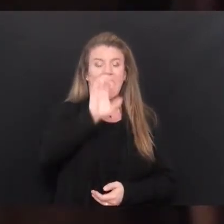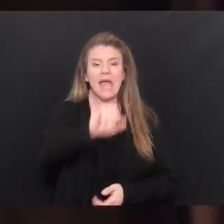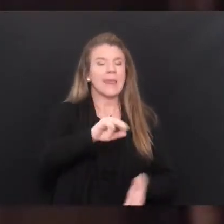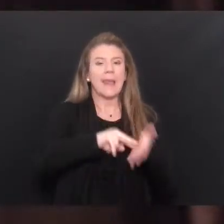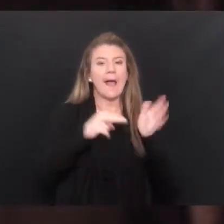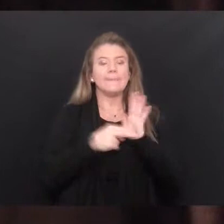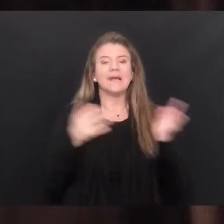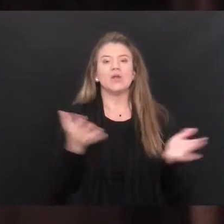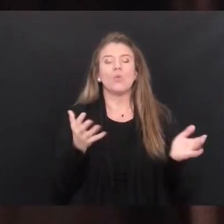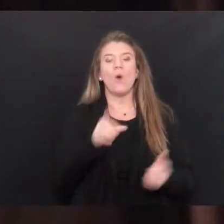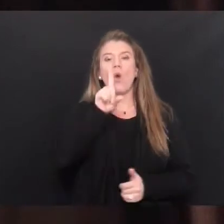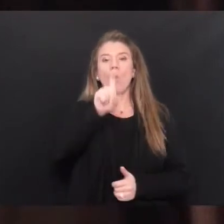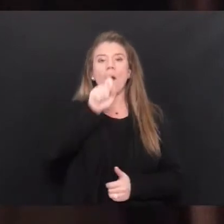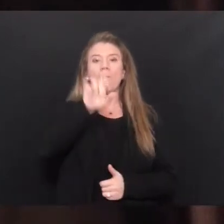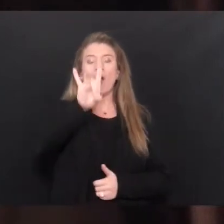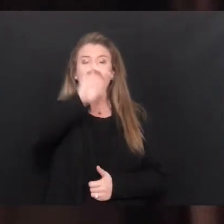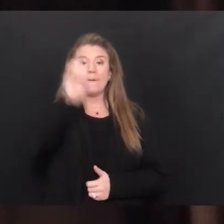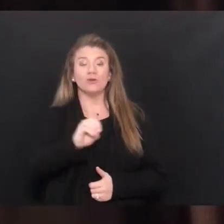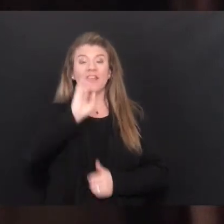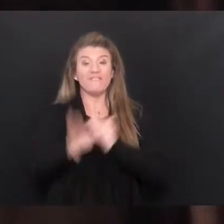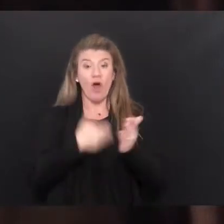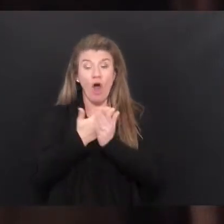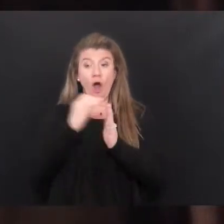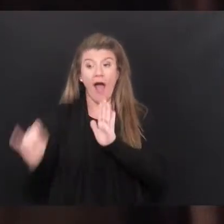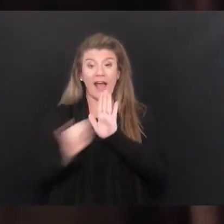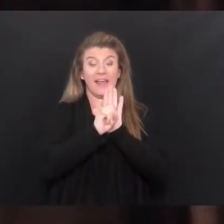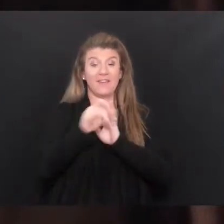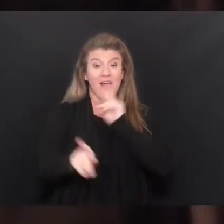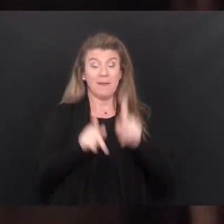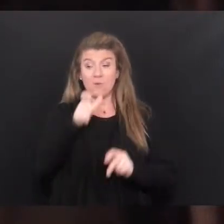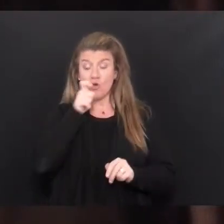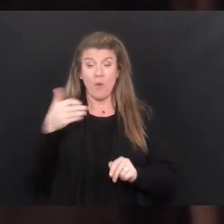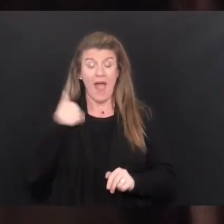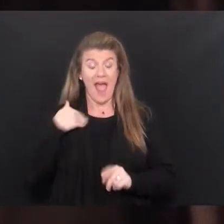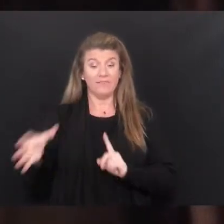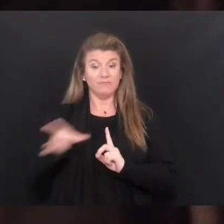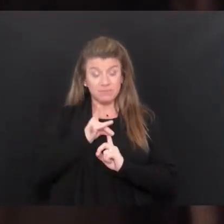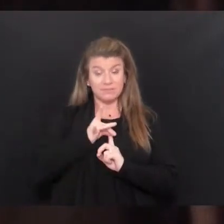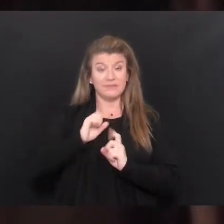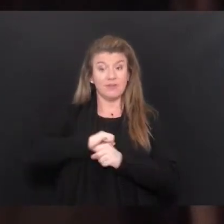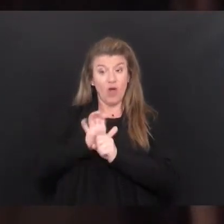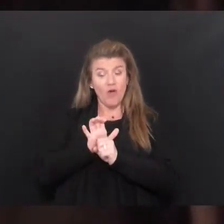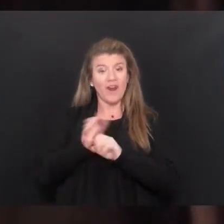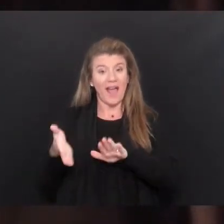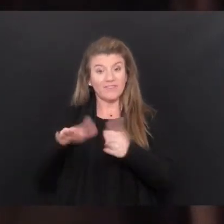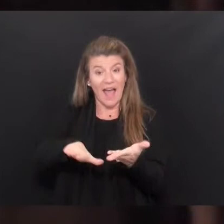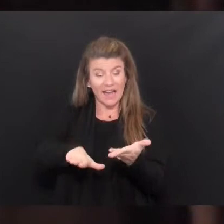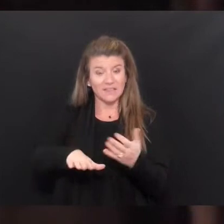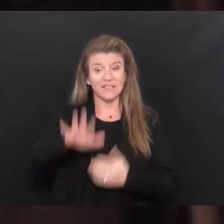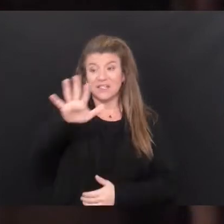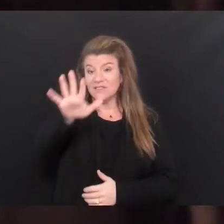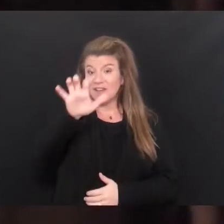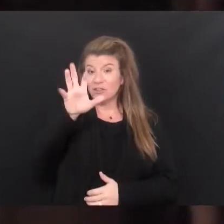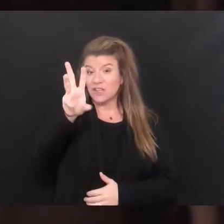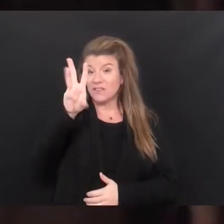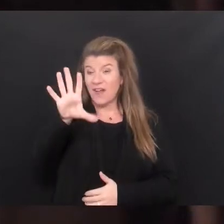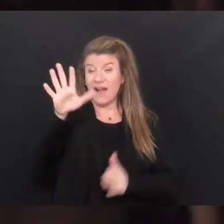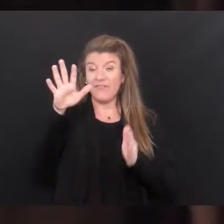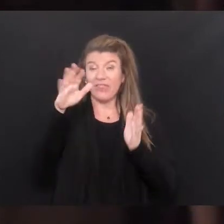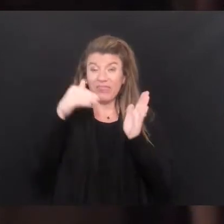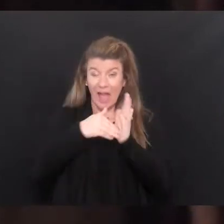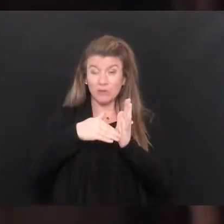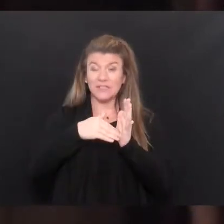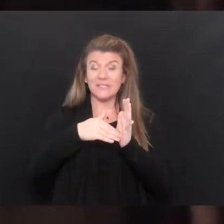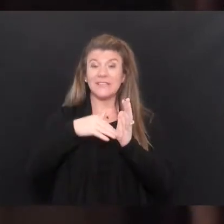1.8% of all the people that we've identified as having COVID-19 have died from that. 565,000 people in our